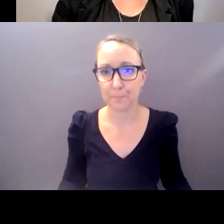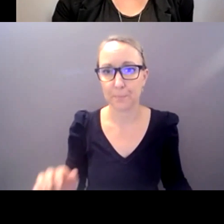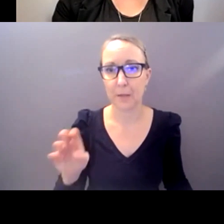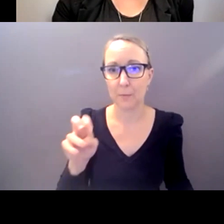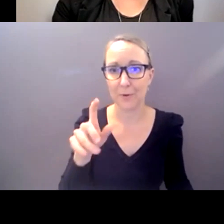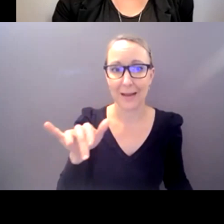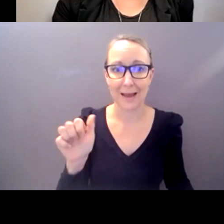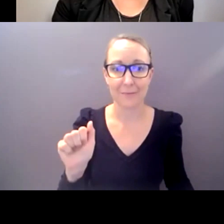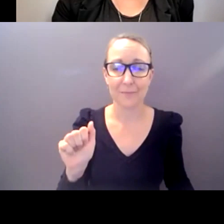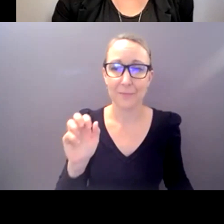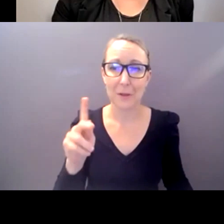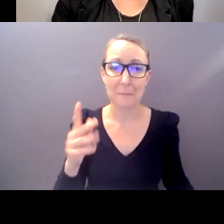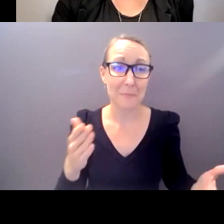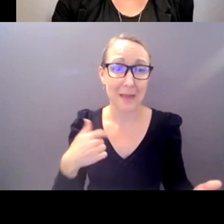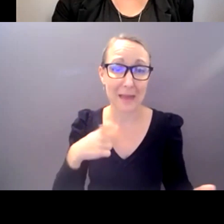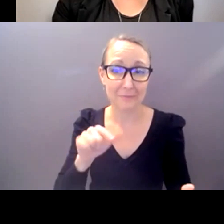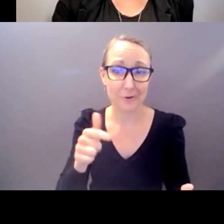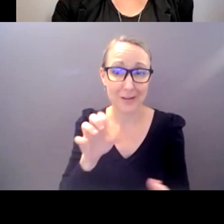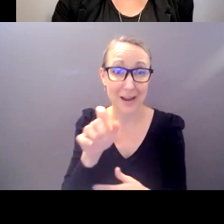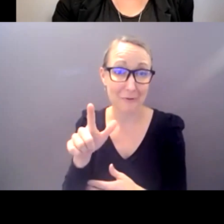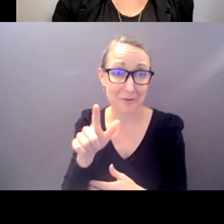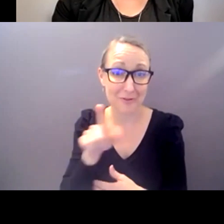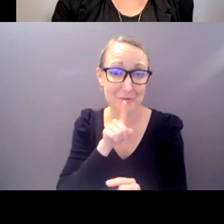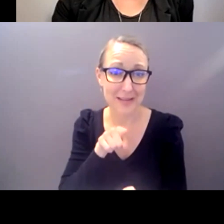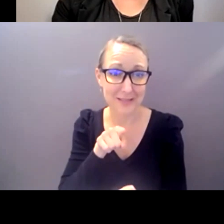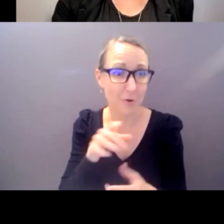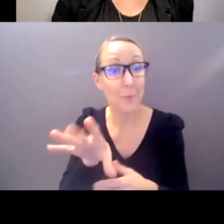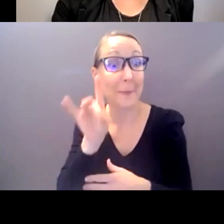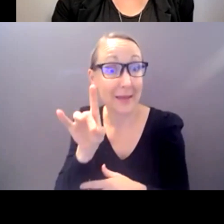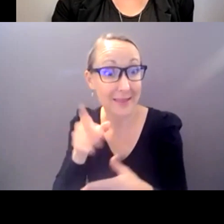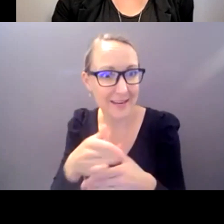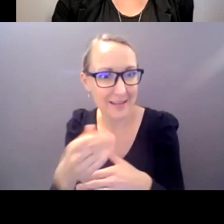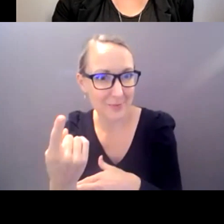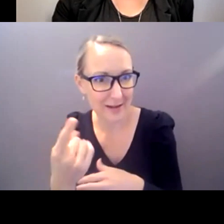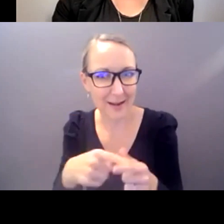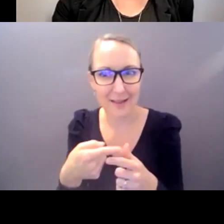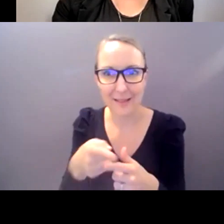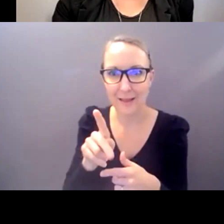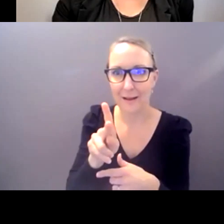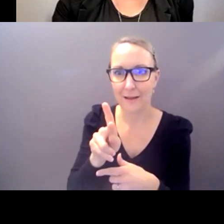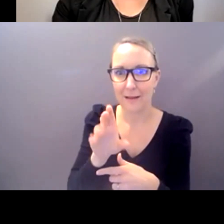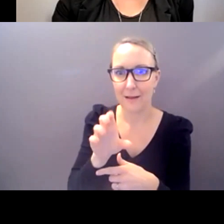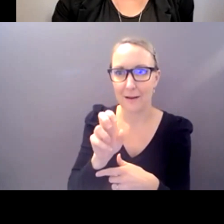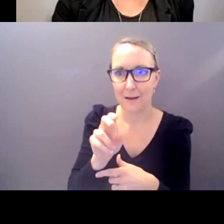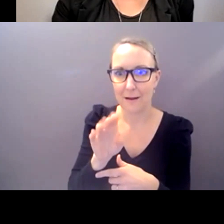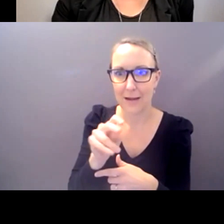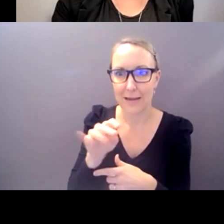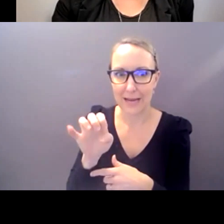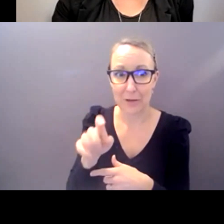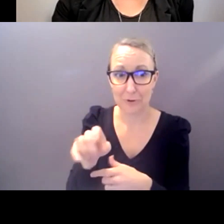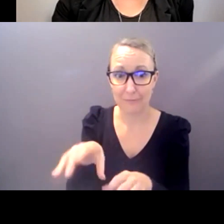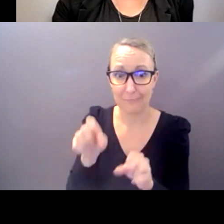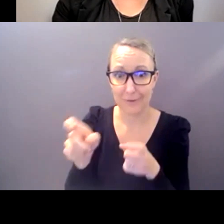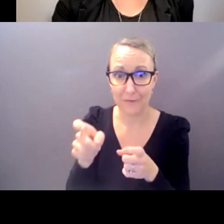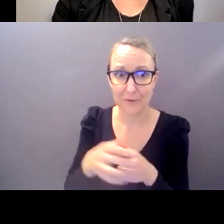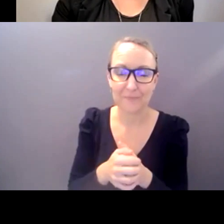Maybe I can turn it over to Carol to pick the next one, and then maybe Connie can take over for a bit. Sure. This is a good follow-on